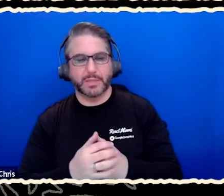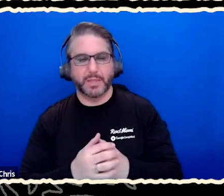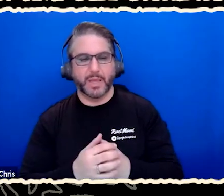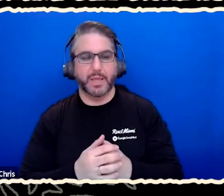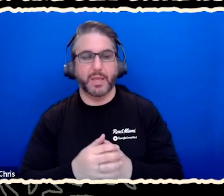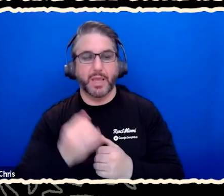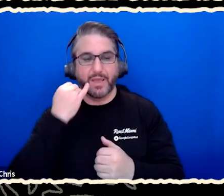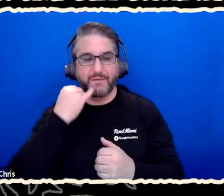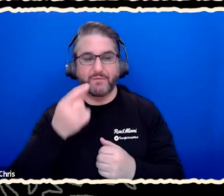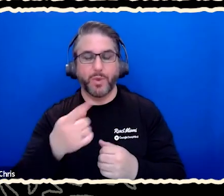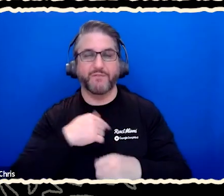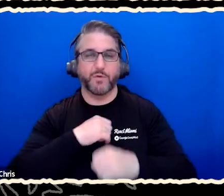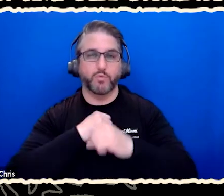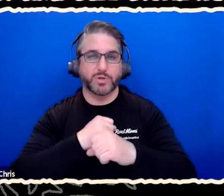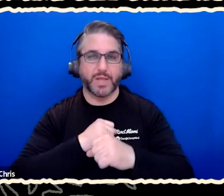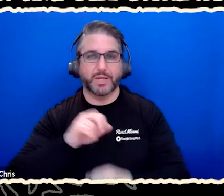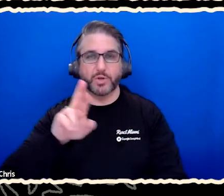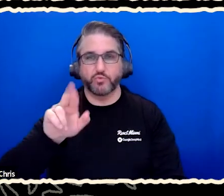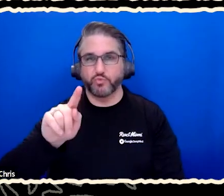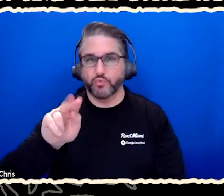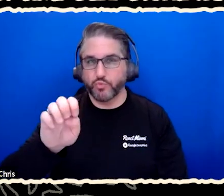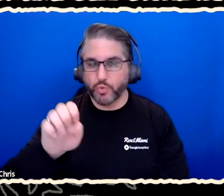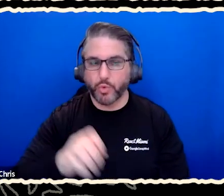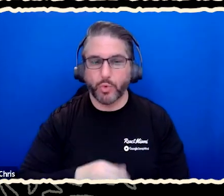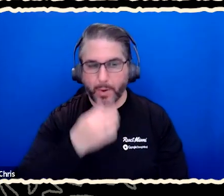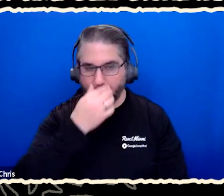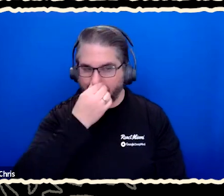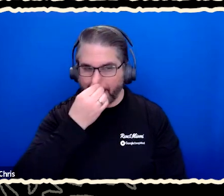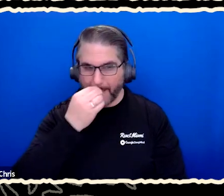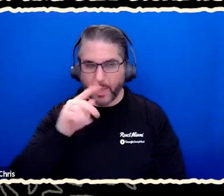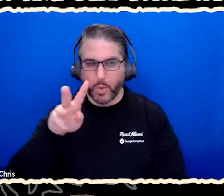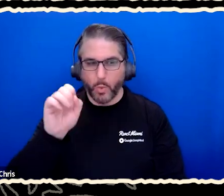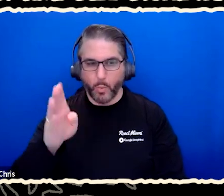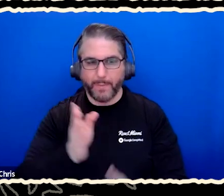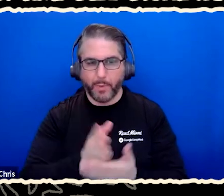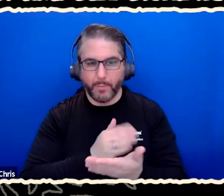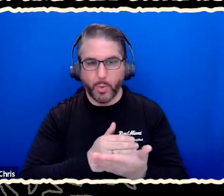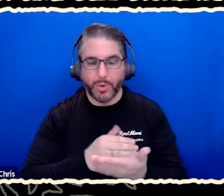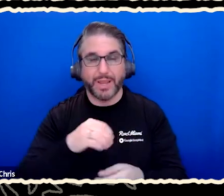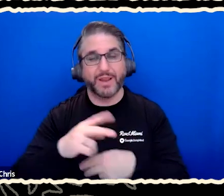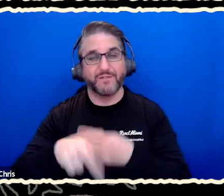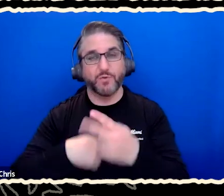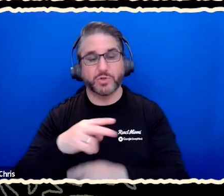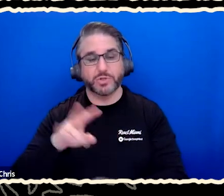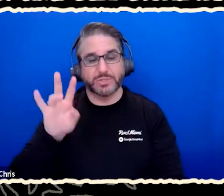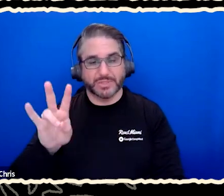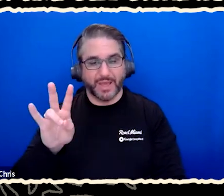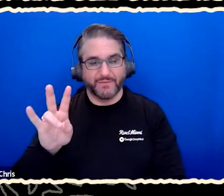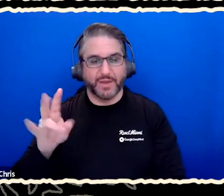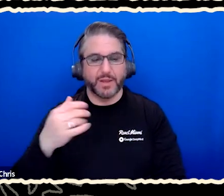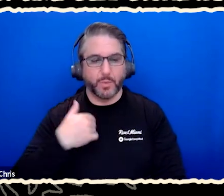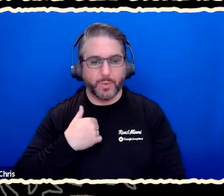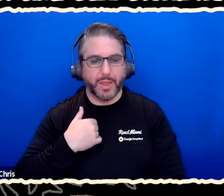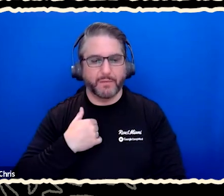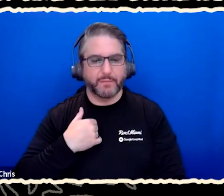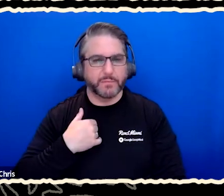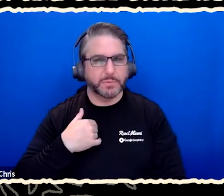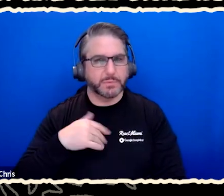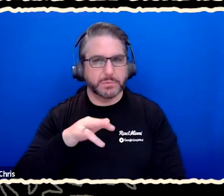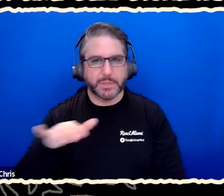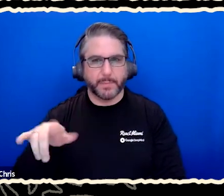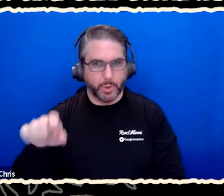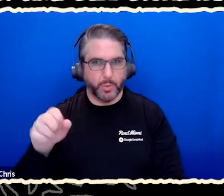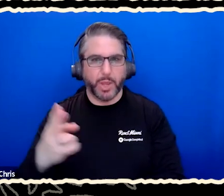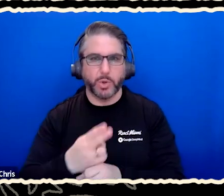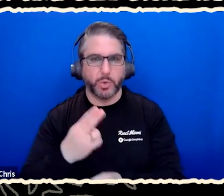protected root webhook component. In router version 7, there's loaders you could use. So there's a couple of ways to